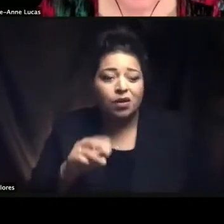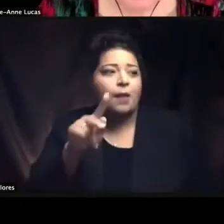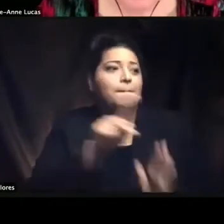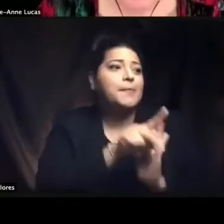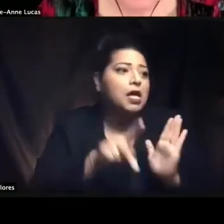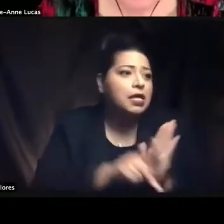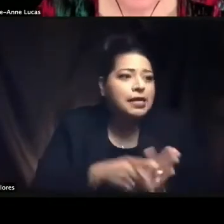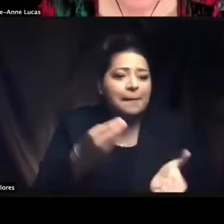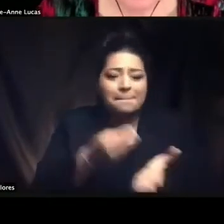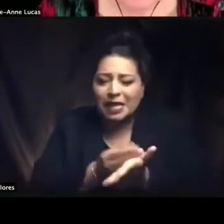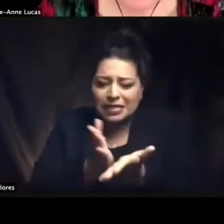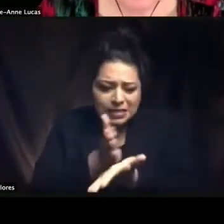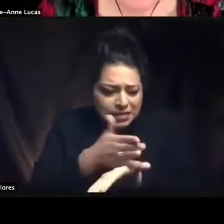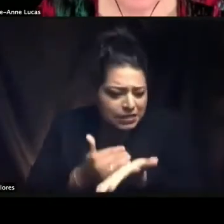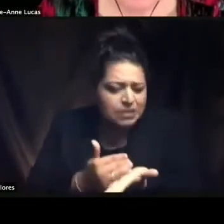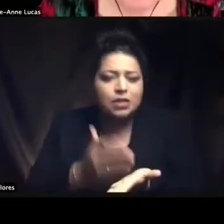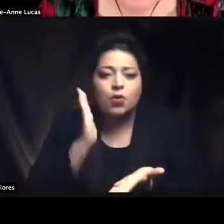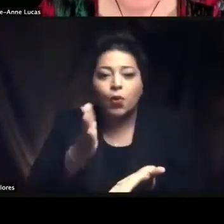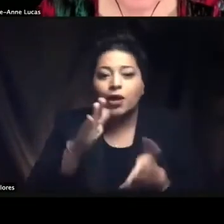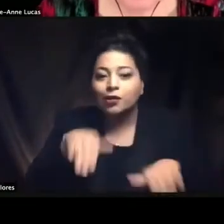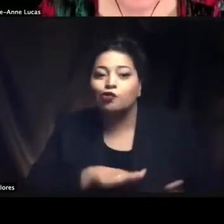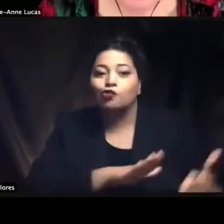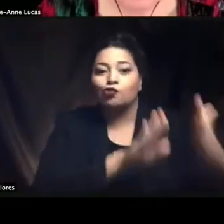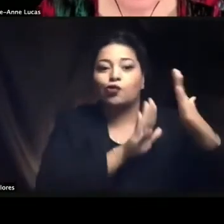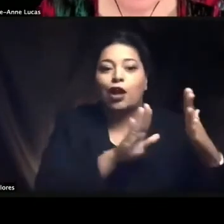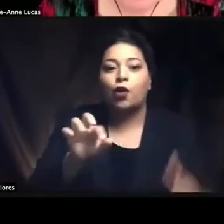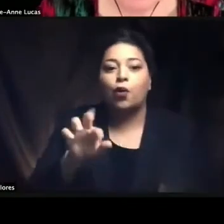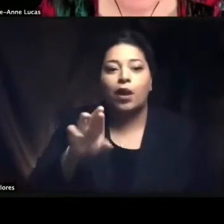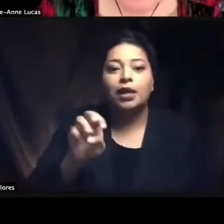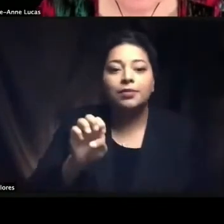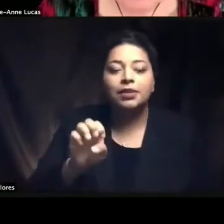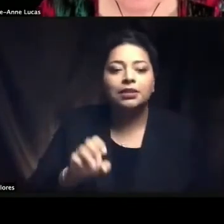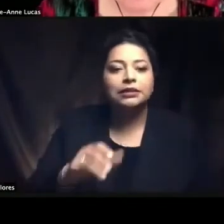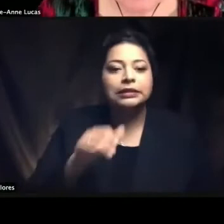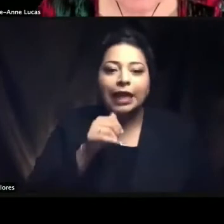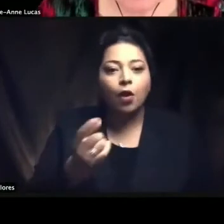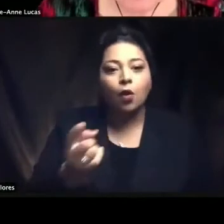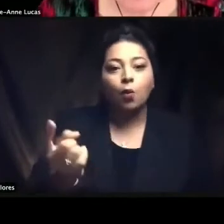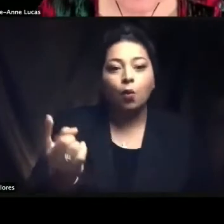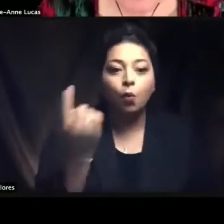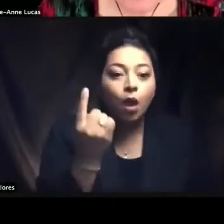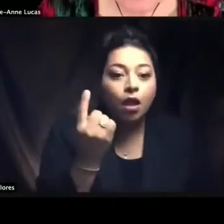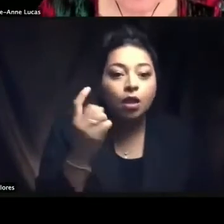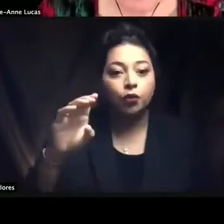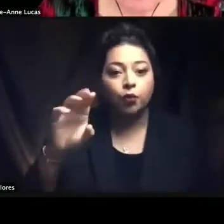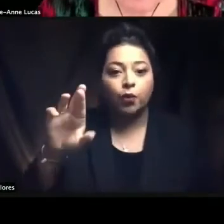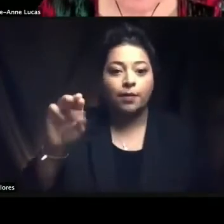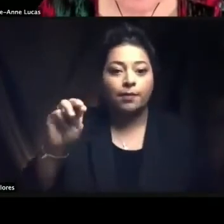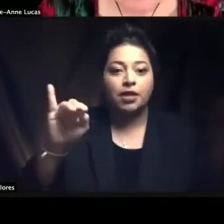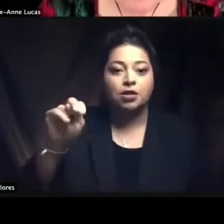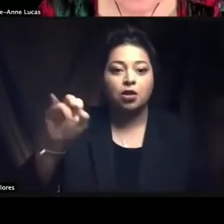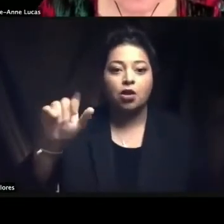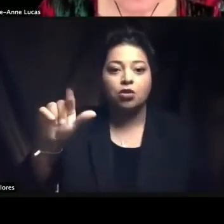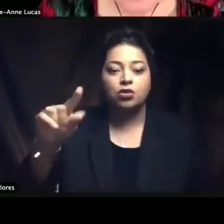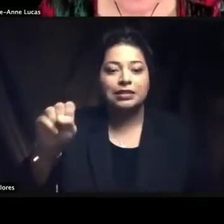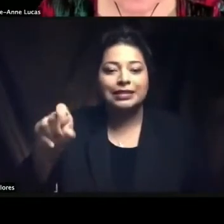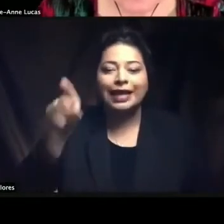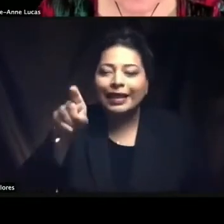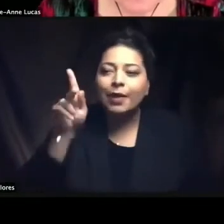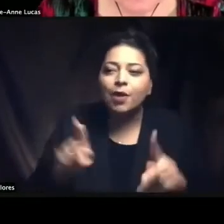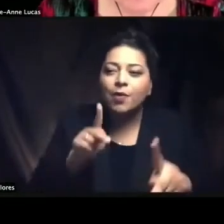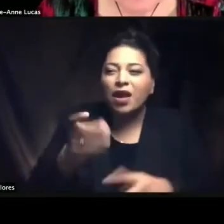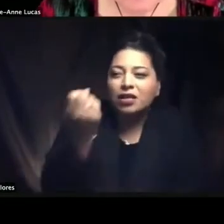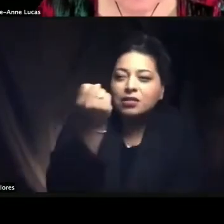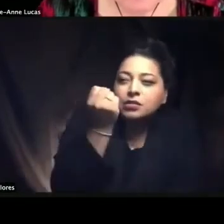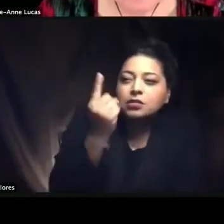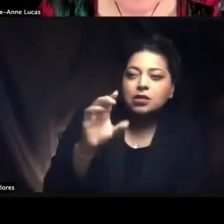and infrastructure that's going to address crime. Not a single criminologist is employed by the city, and these are people who understand the root causes